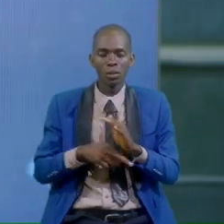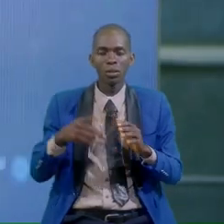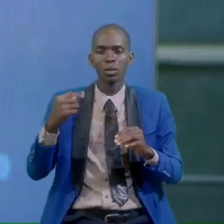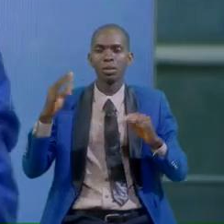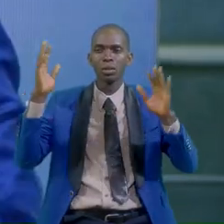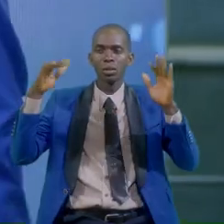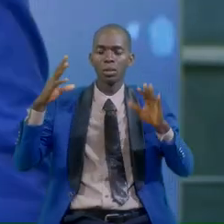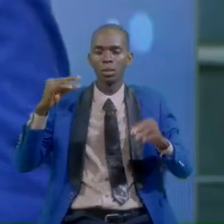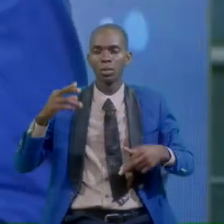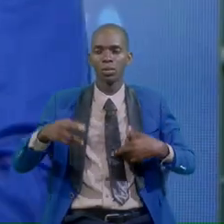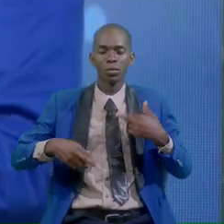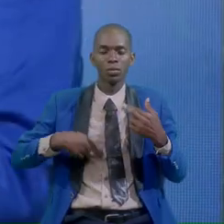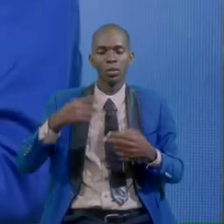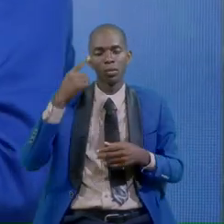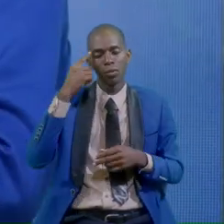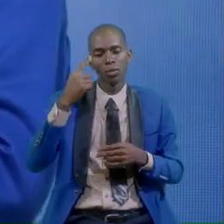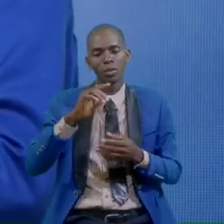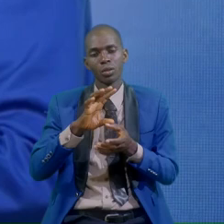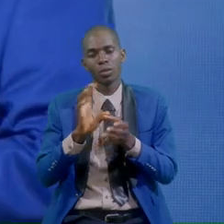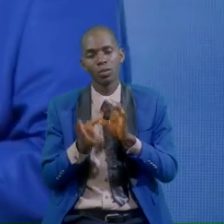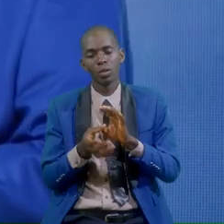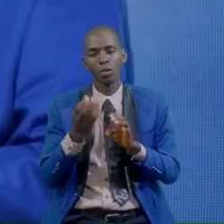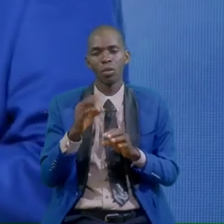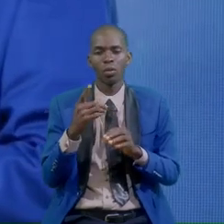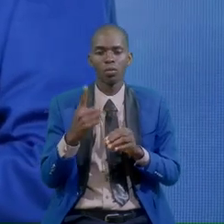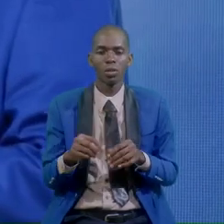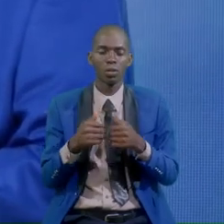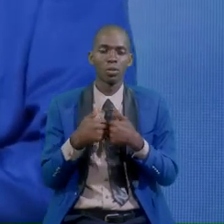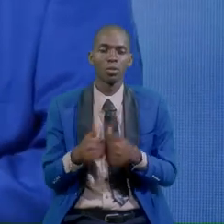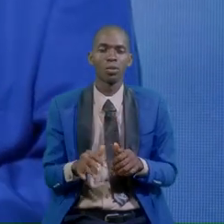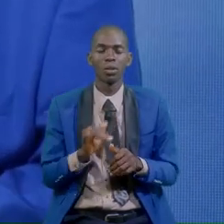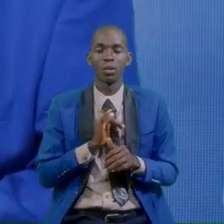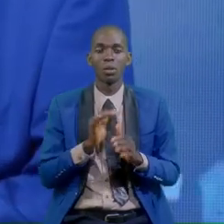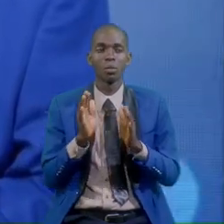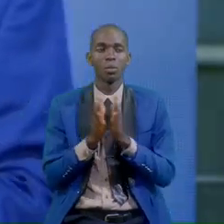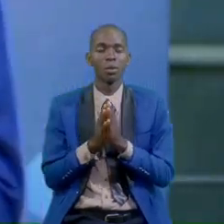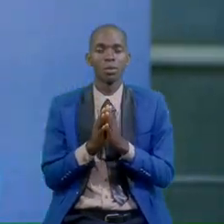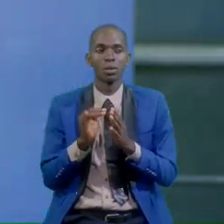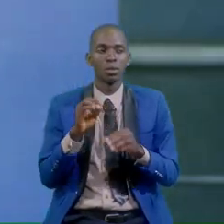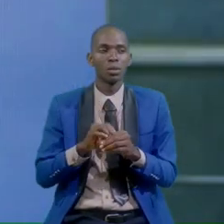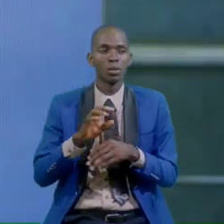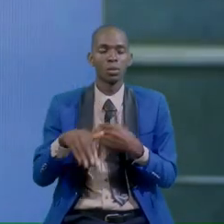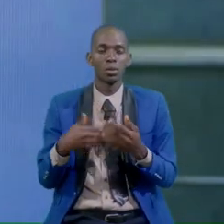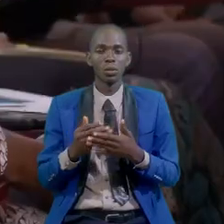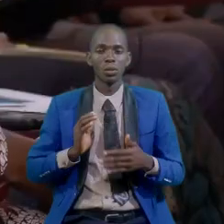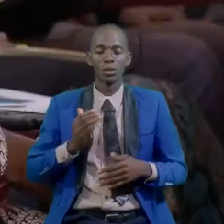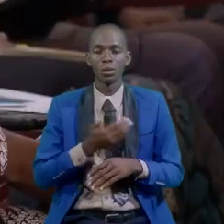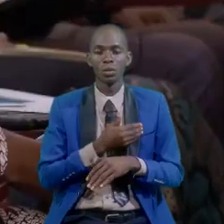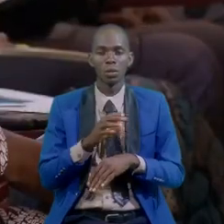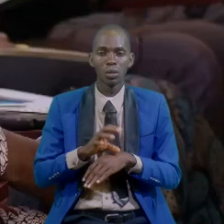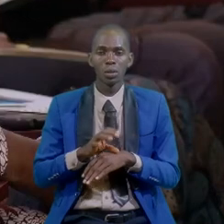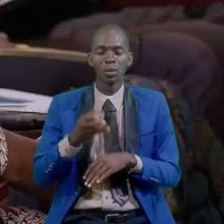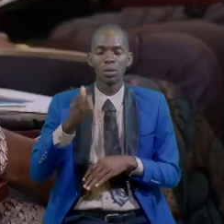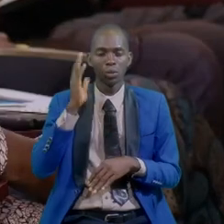the conversion of the lost. And I pray in all our churches, there will be